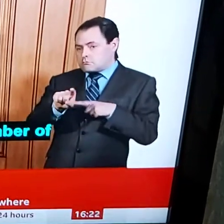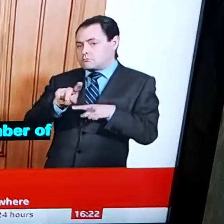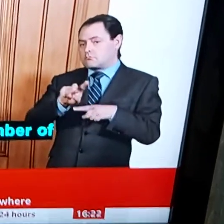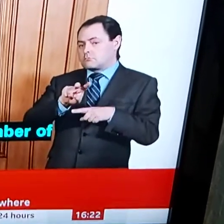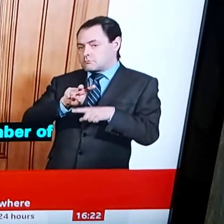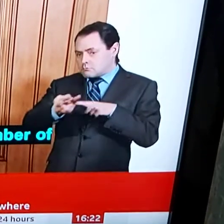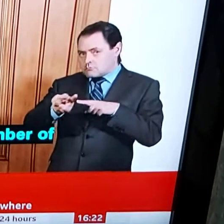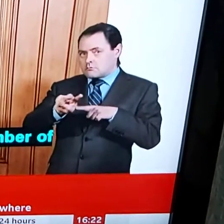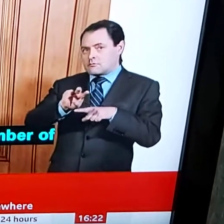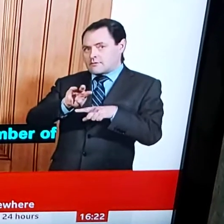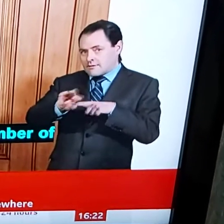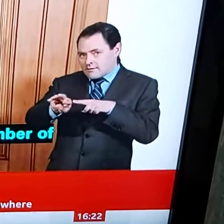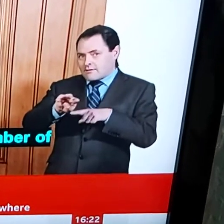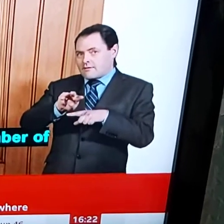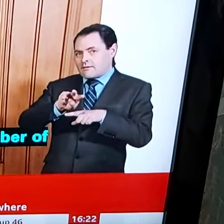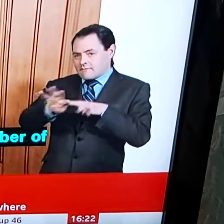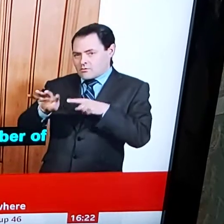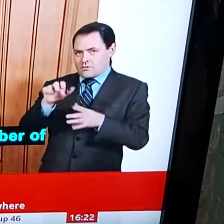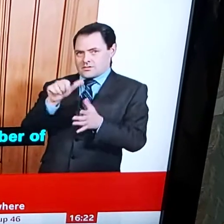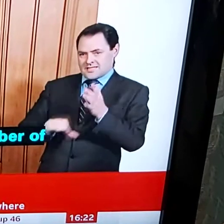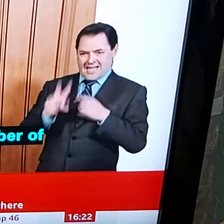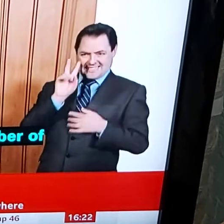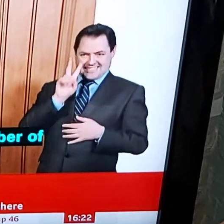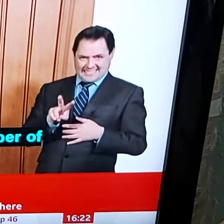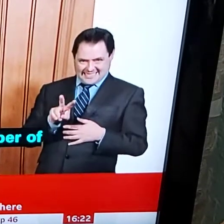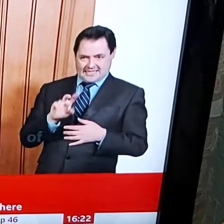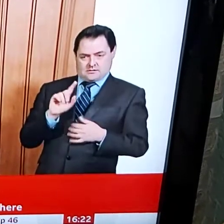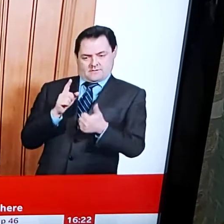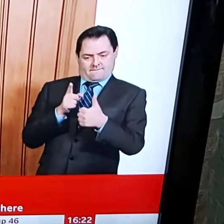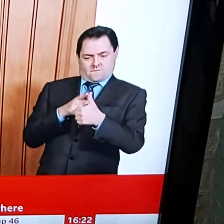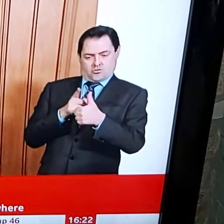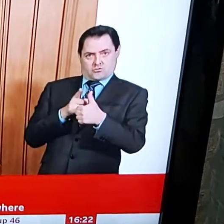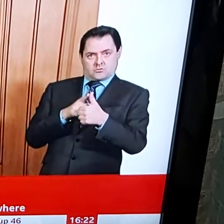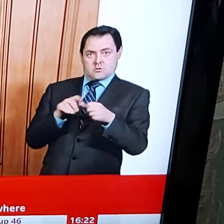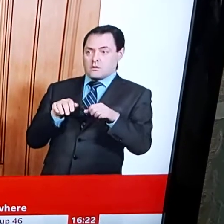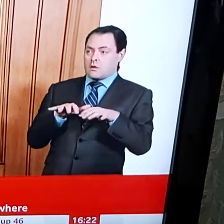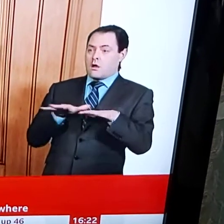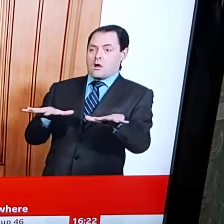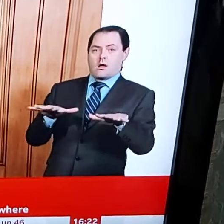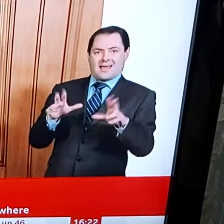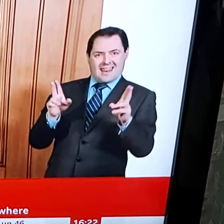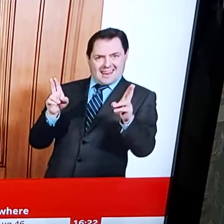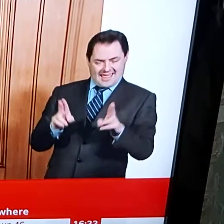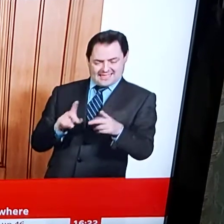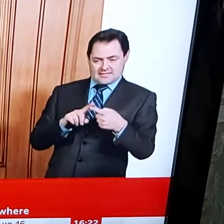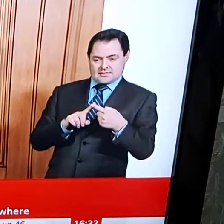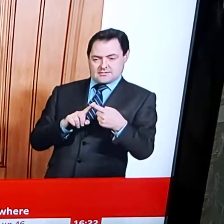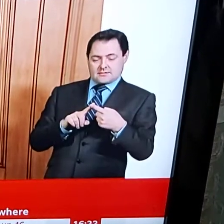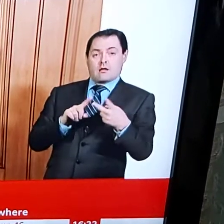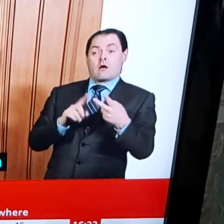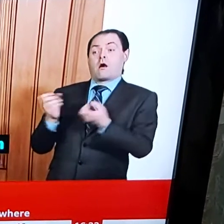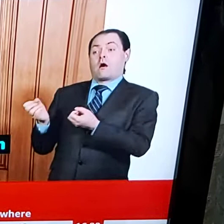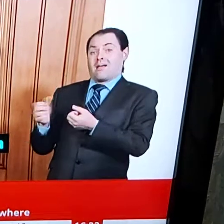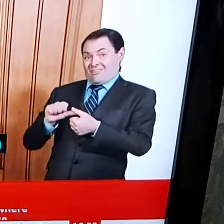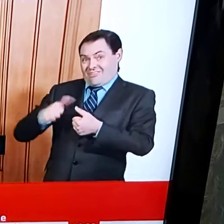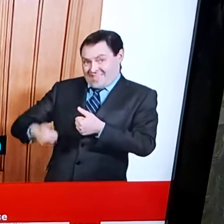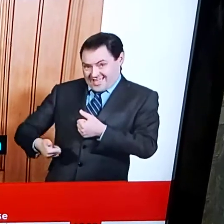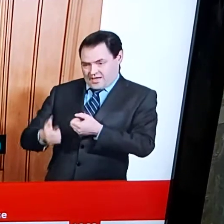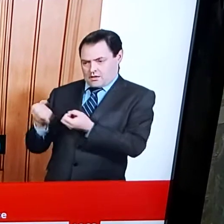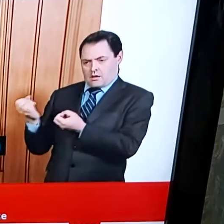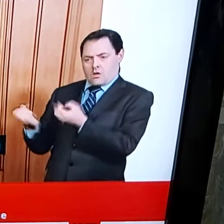reflected. The benefit will be reflected first in a reduction in infections, then in a reduction in hospitalisation, and then finally